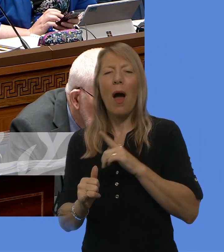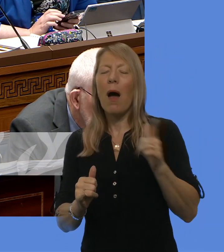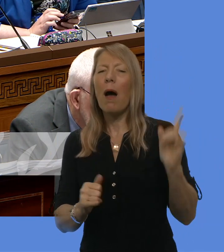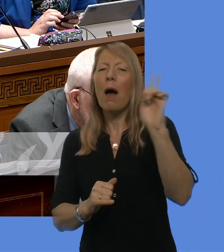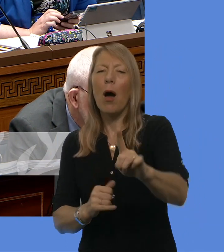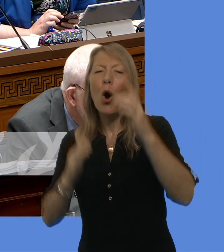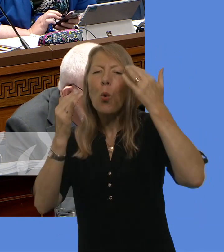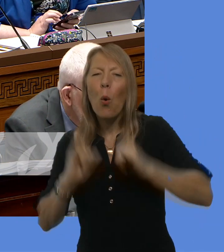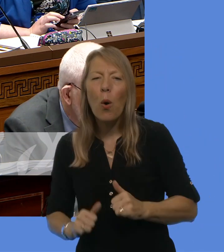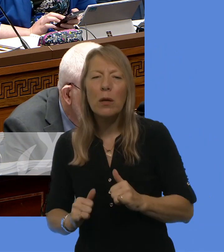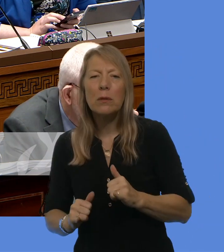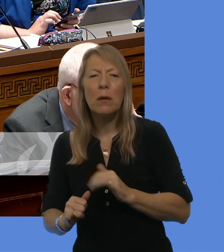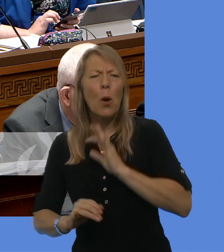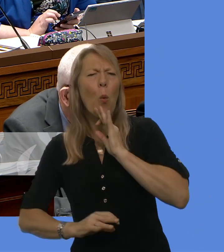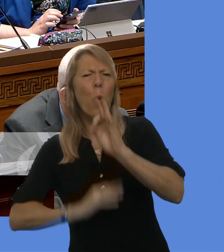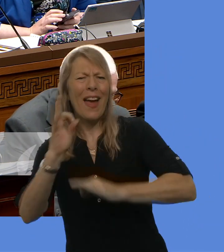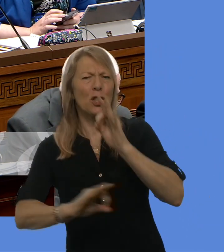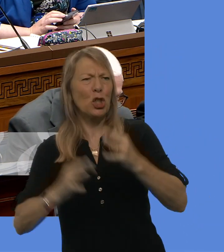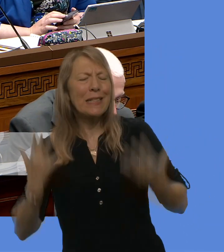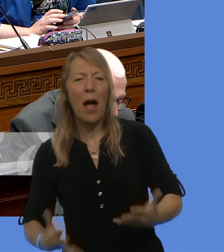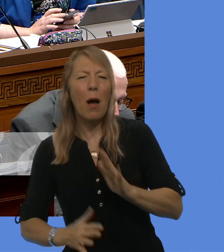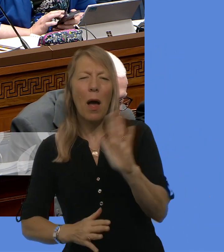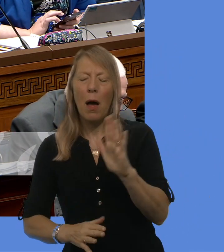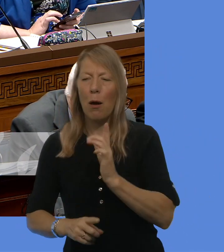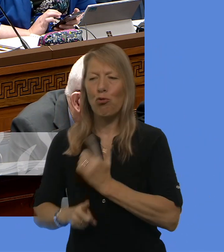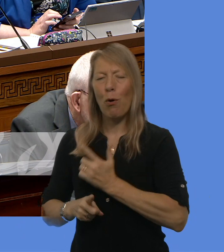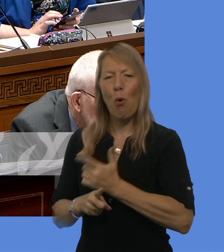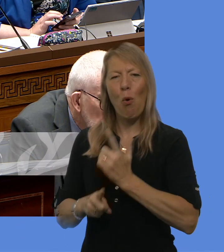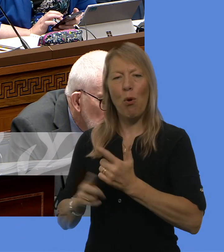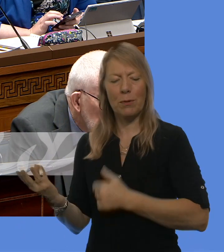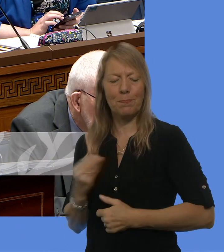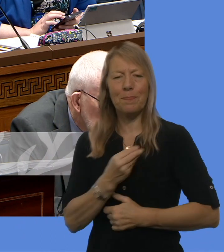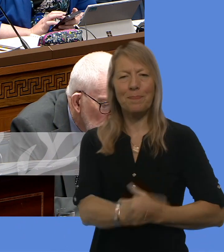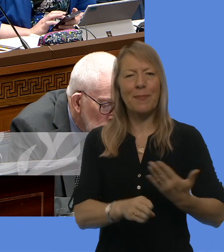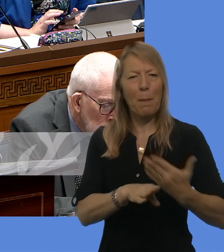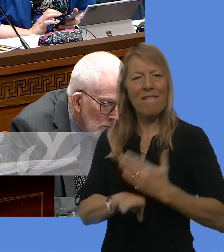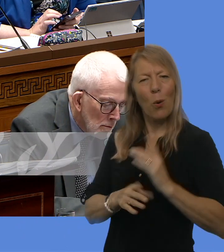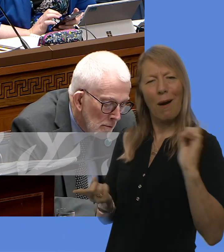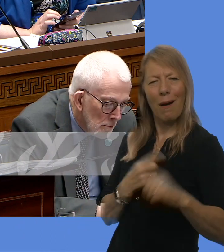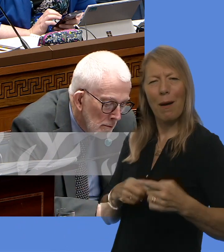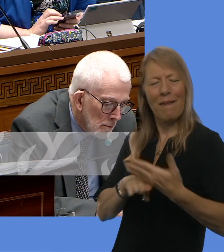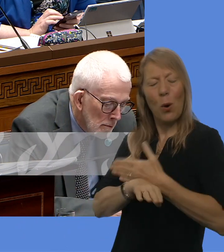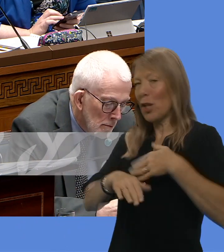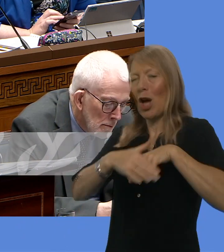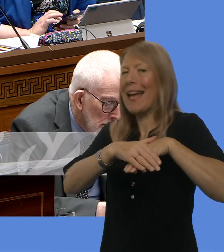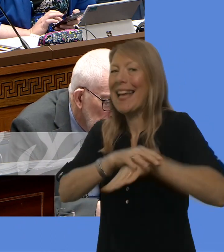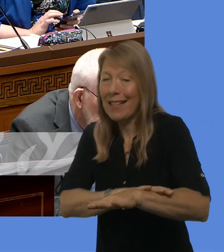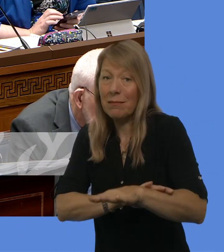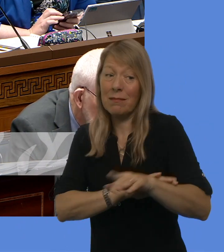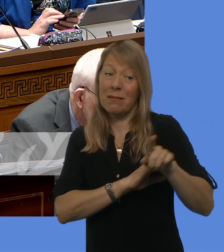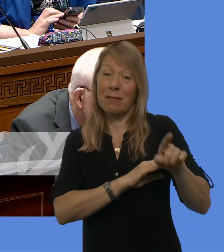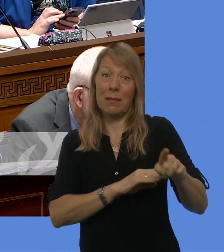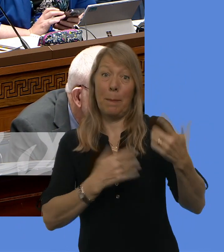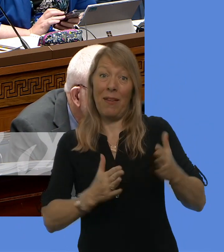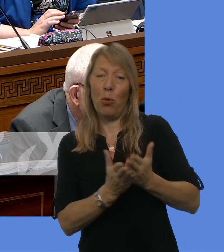establish SOLAs for child victims. I look forward to receiving reports from ongoing research into attrition in serious sexual offence cases and